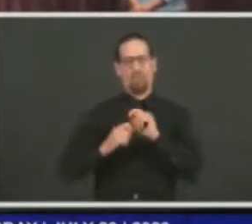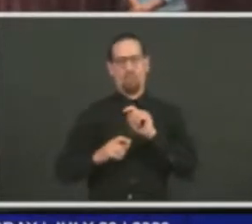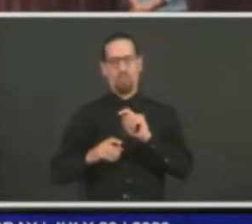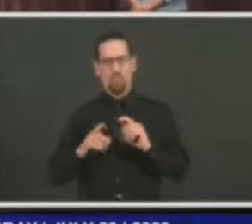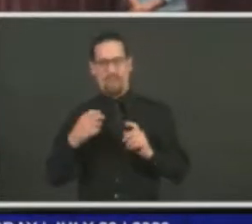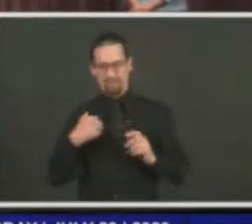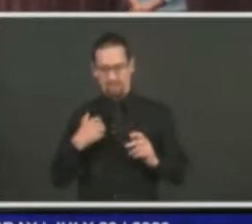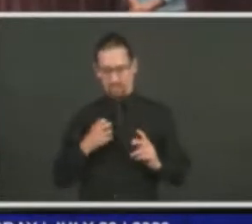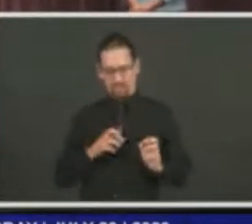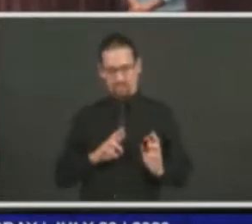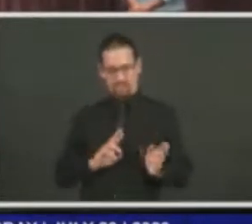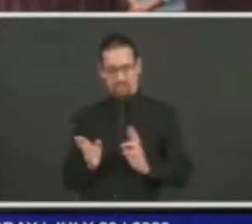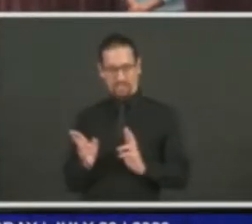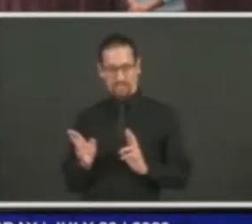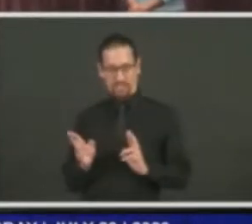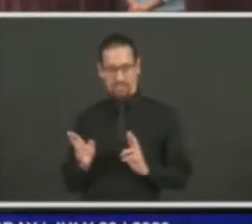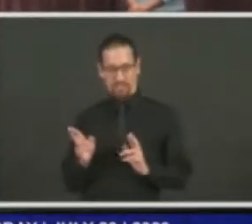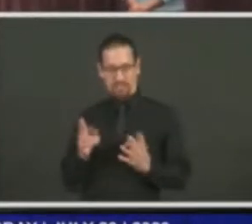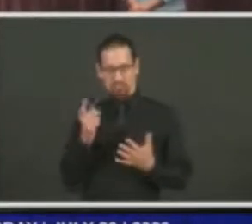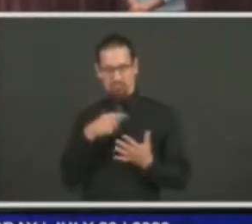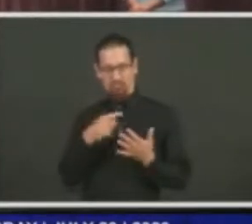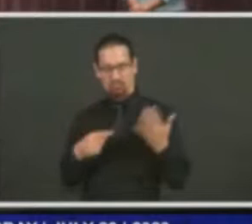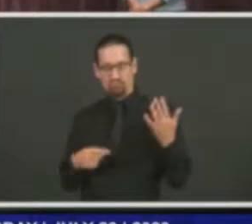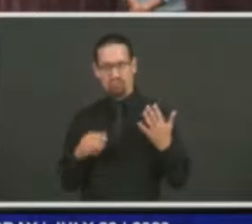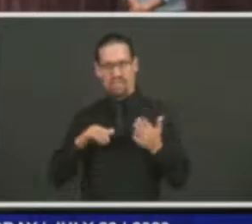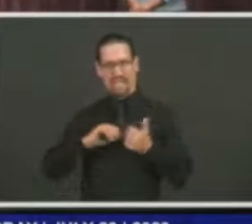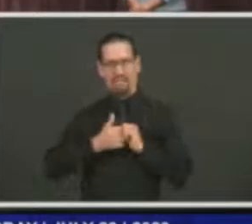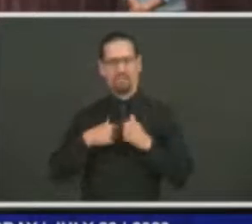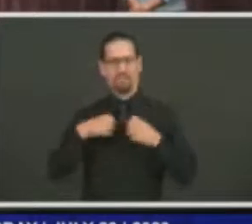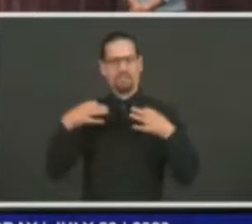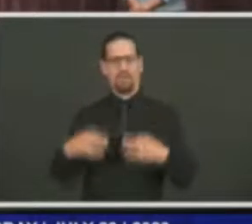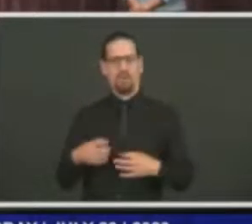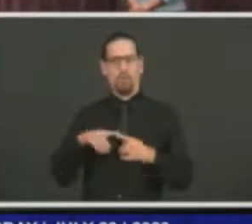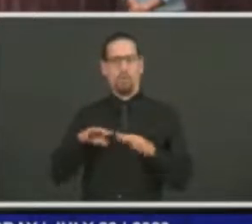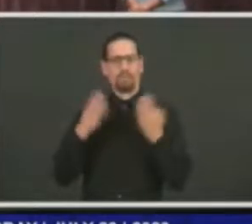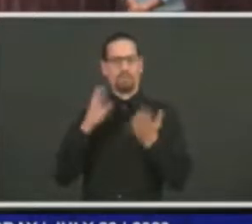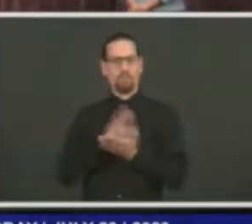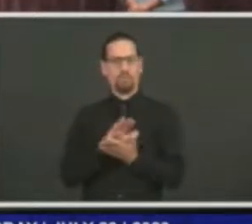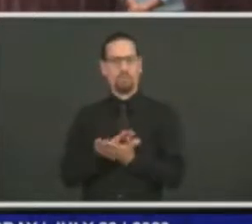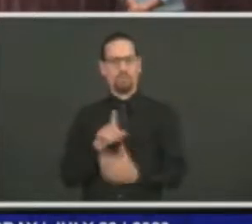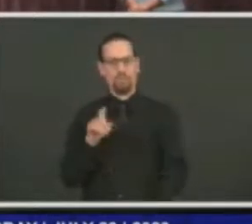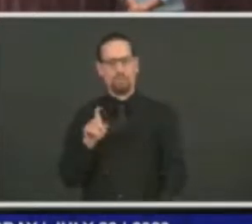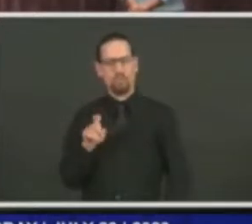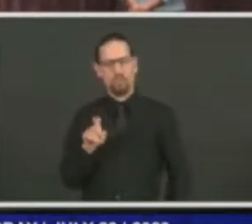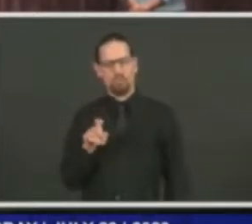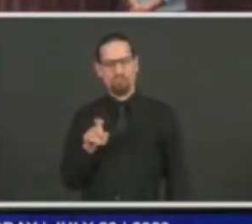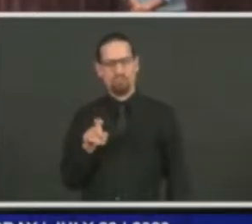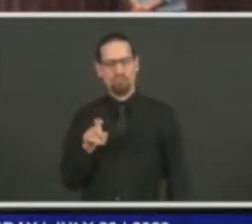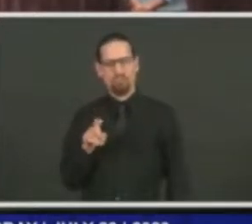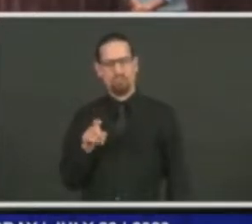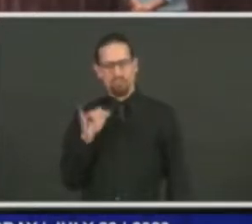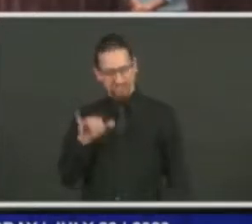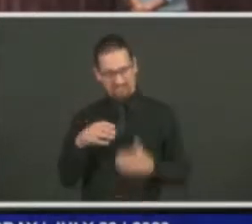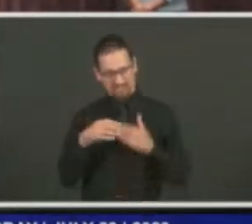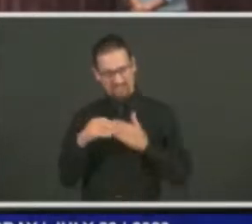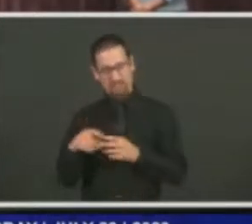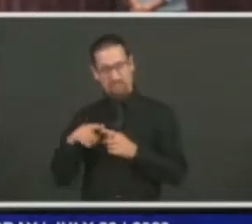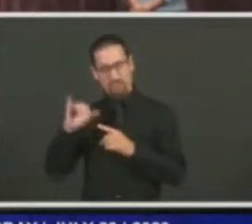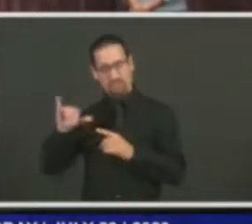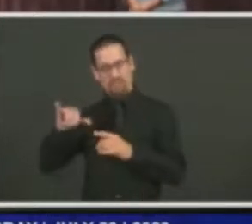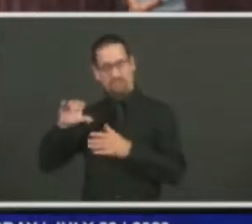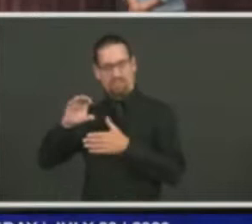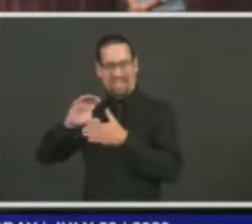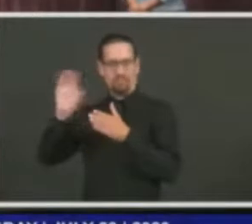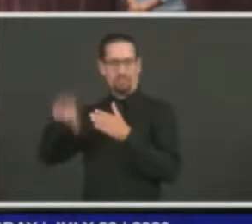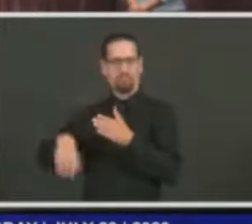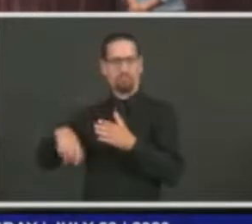factor in what goes on in reopening the schools, I'm not saying it shouldn't be, does that lead to a conclusion that we're going to